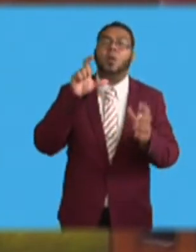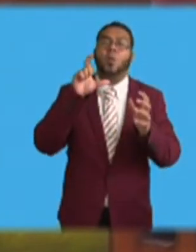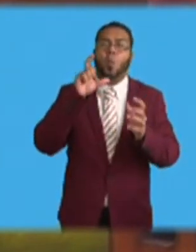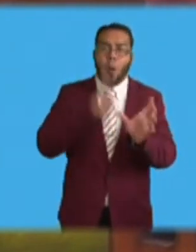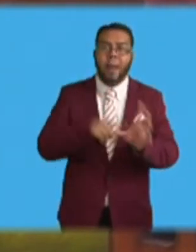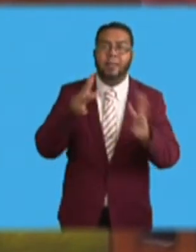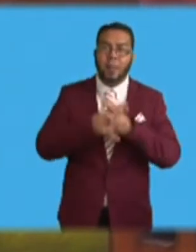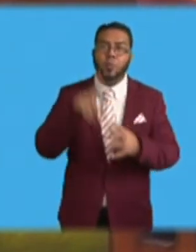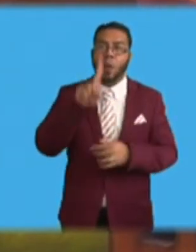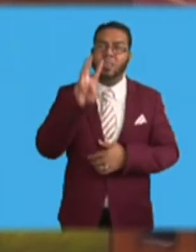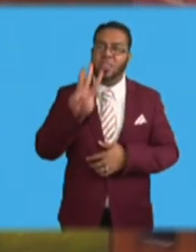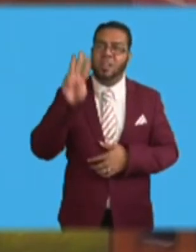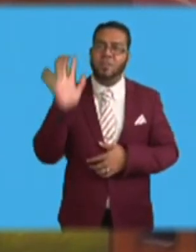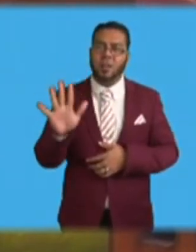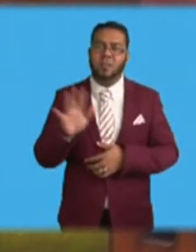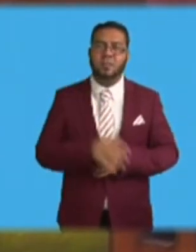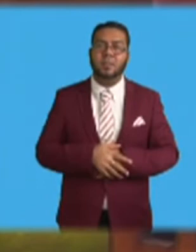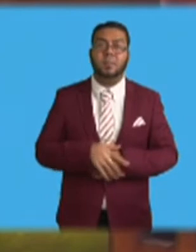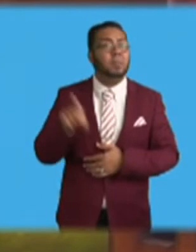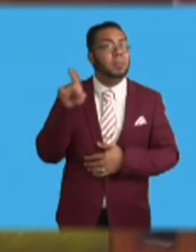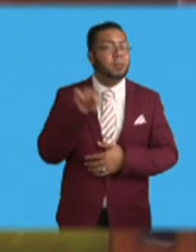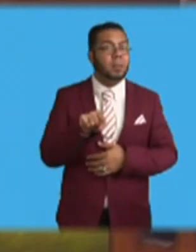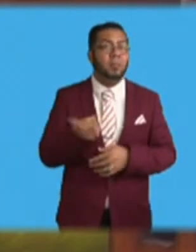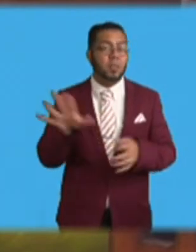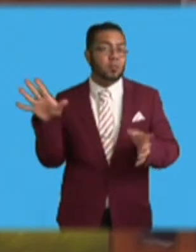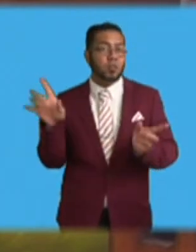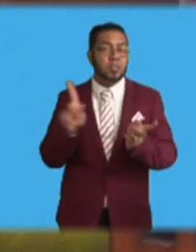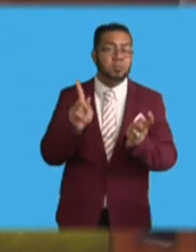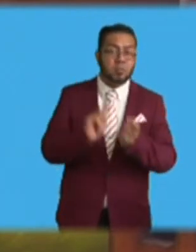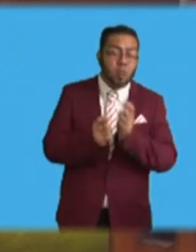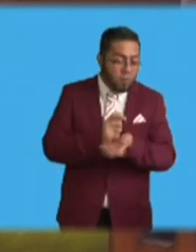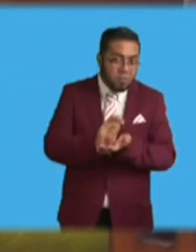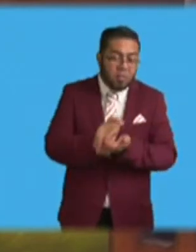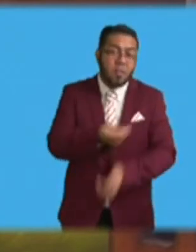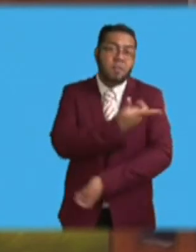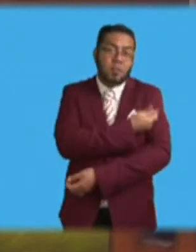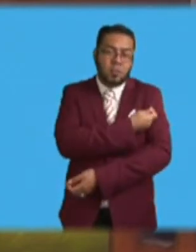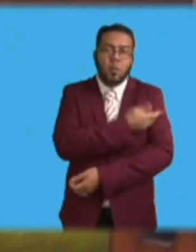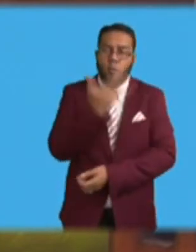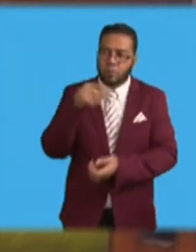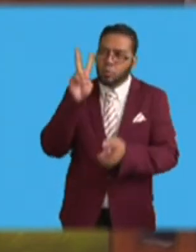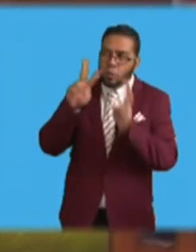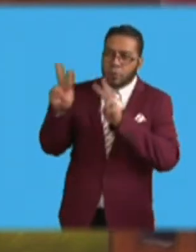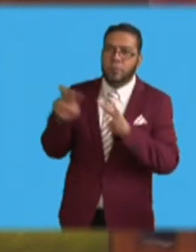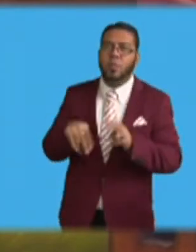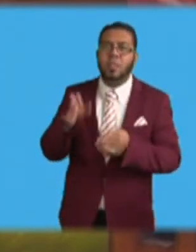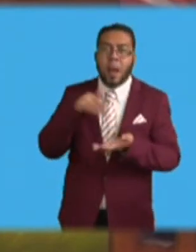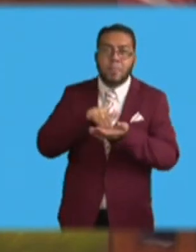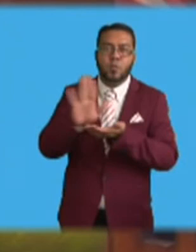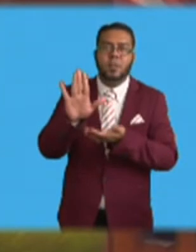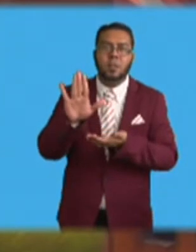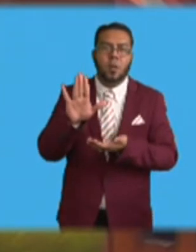ACYW135. Madam Speaker, in terms of transparency of the vaccination program, the ministry always seeks the endorsement or approval